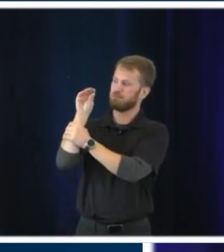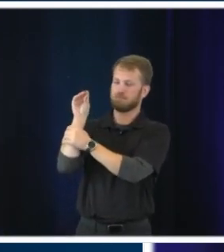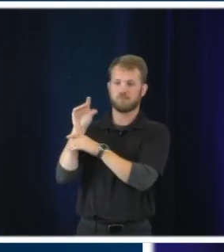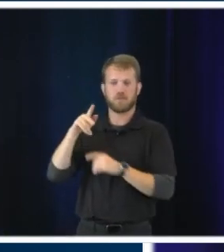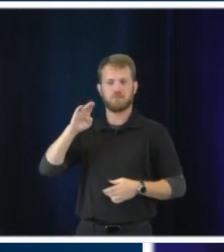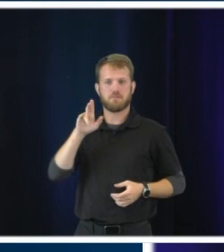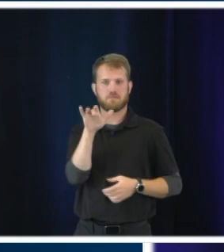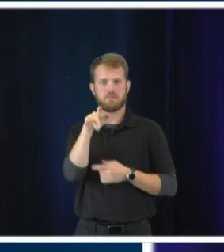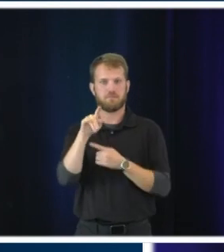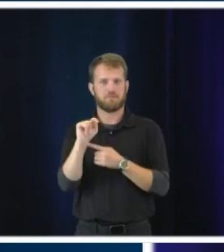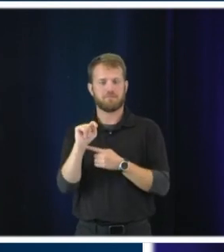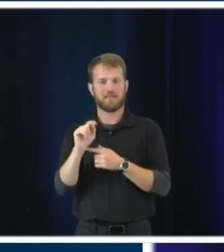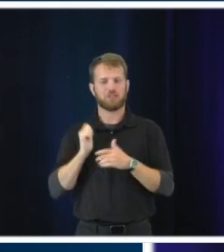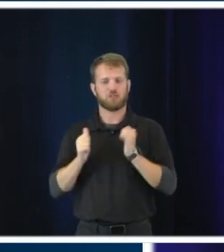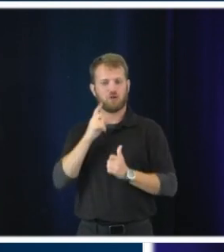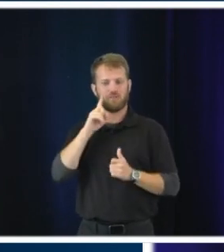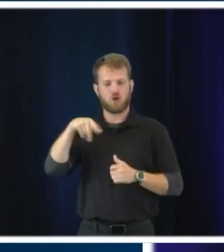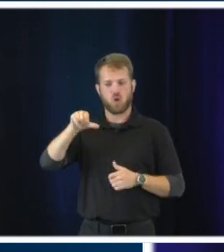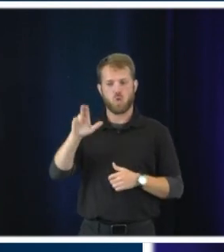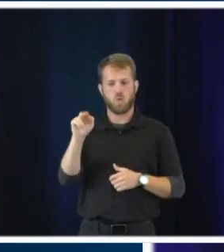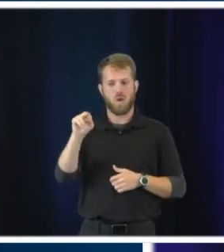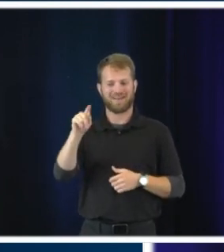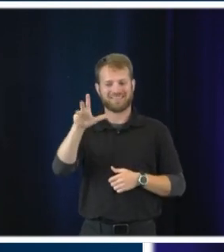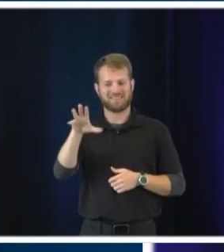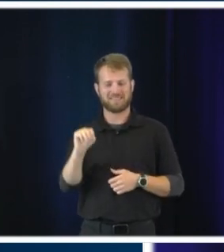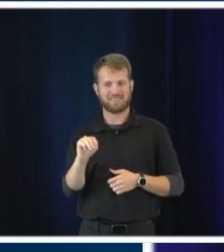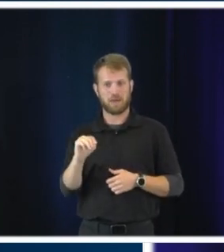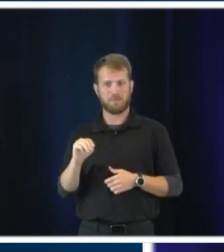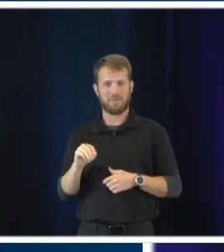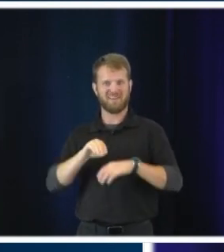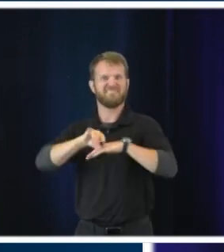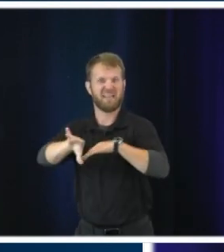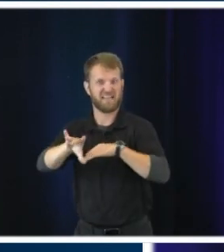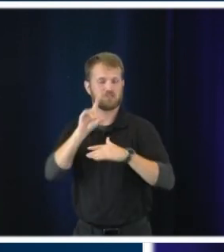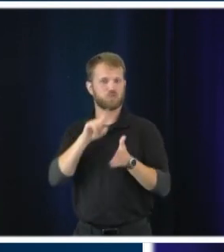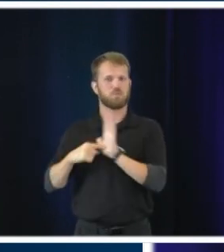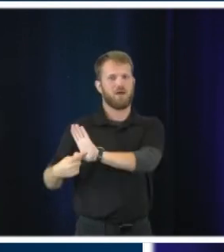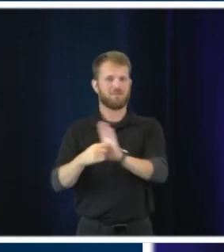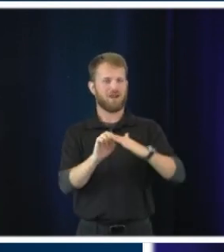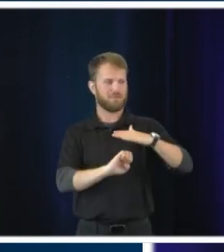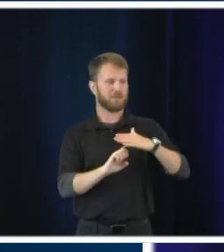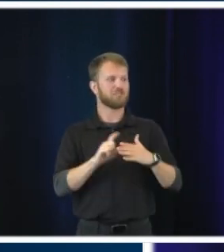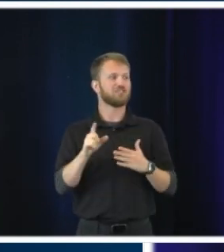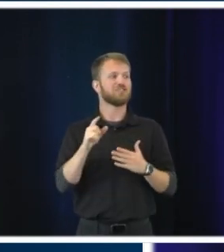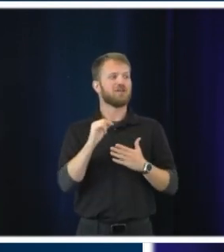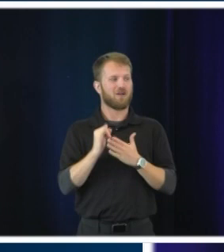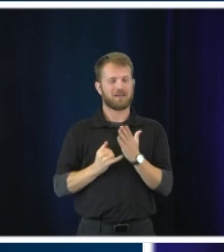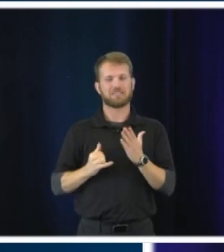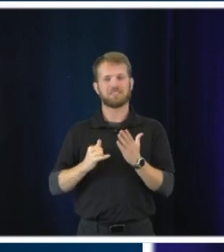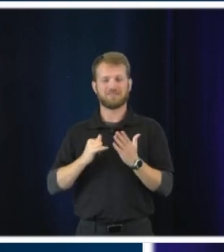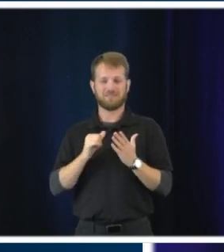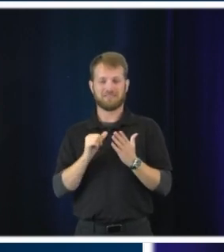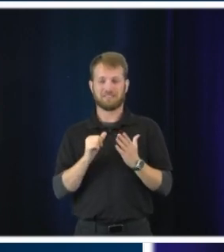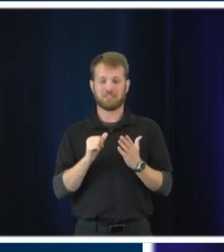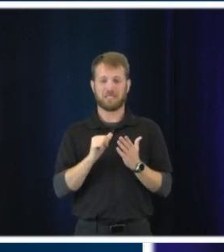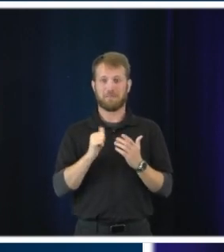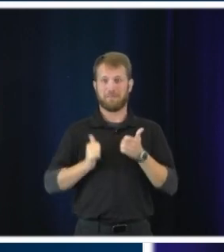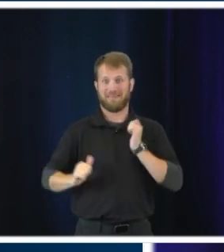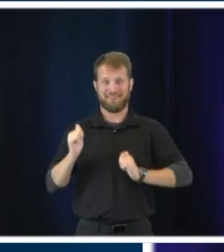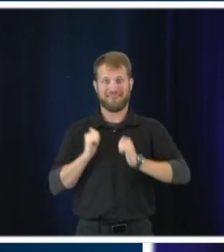effects for elementary school students. She is a published author and playwright and has had her play performed on stage at